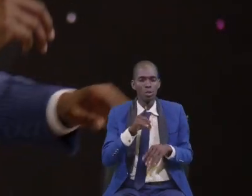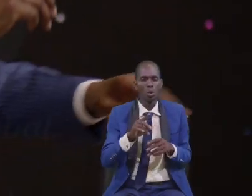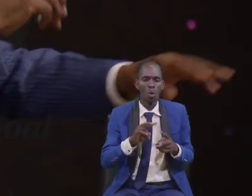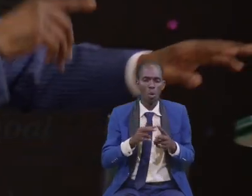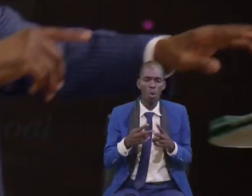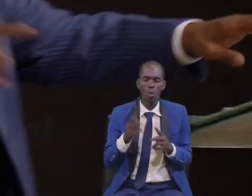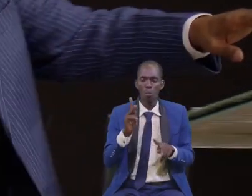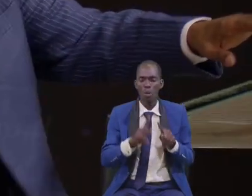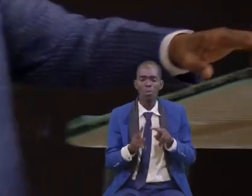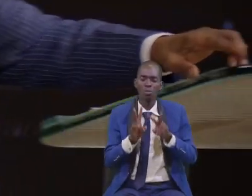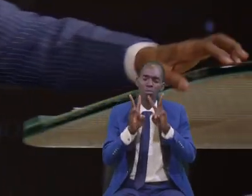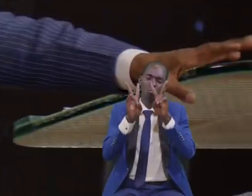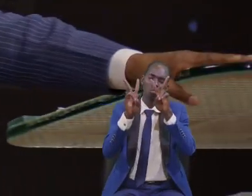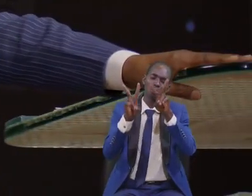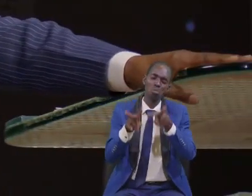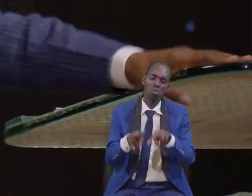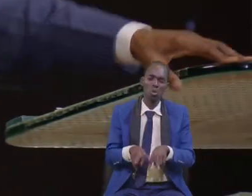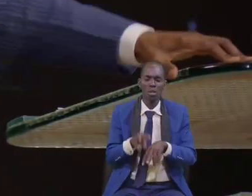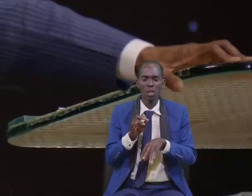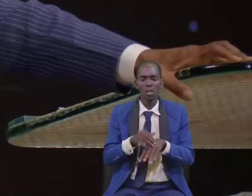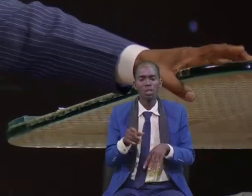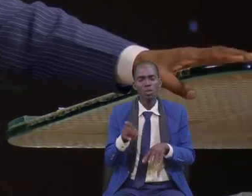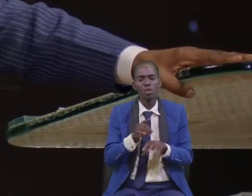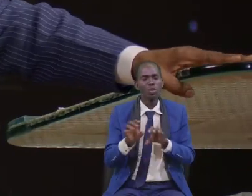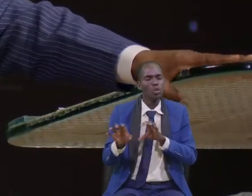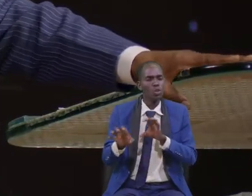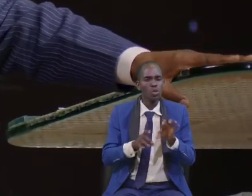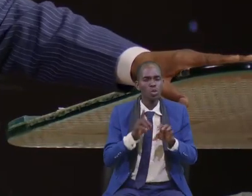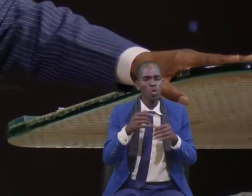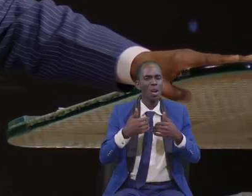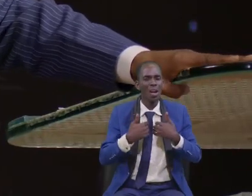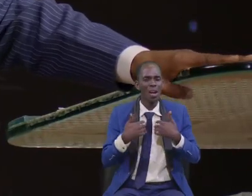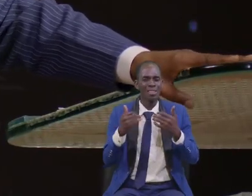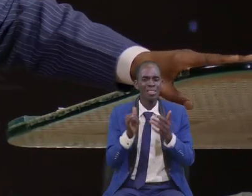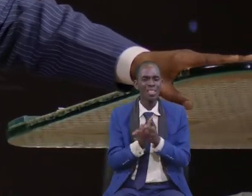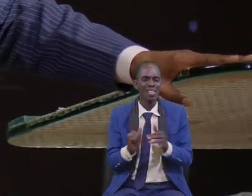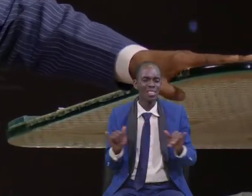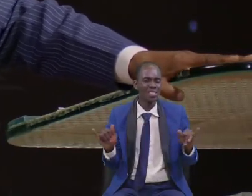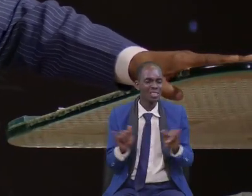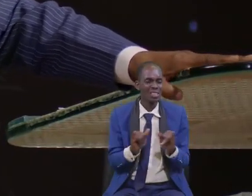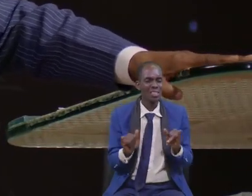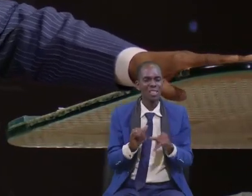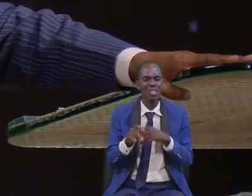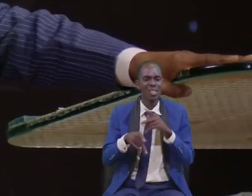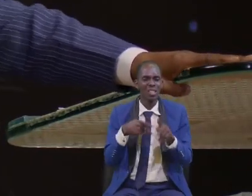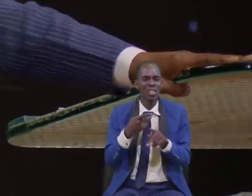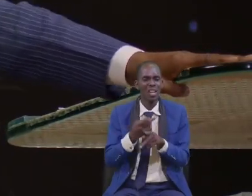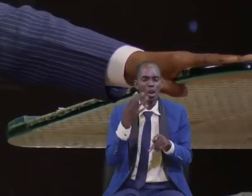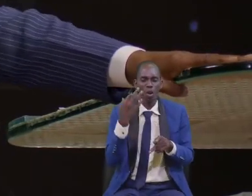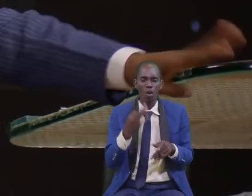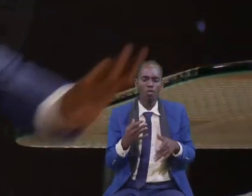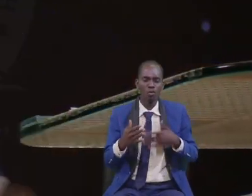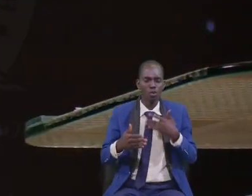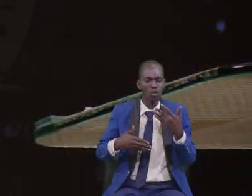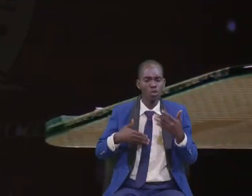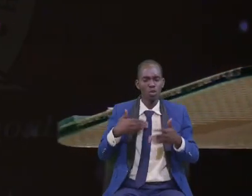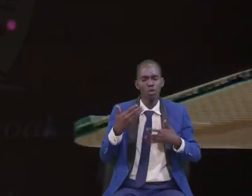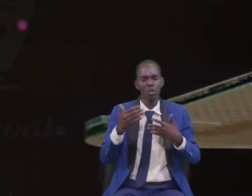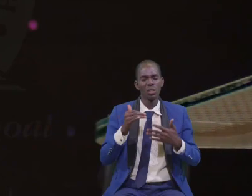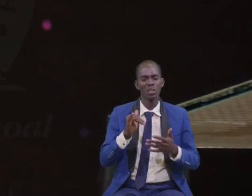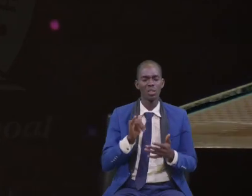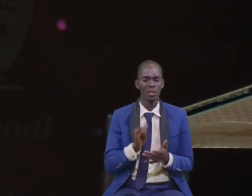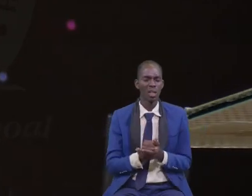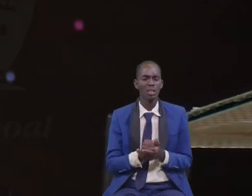you, do you have that same kind of joy? That's where sanctification lies. That even